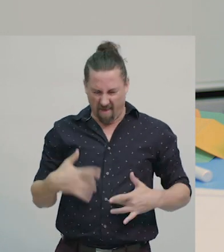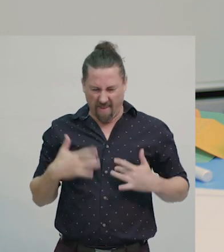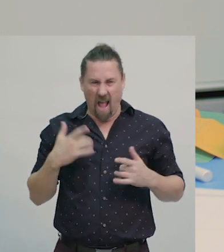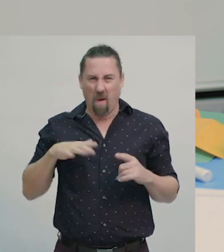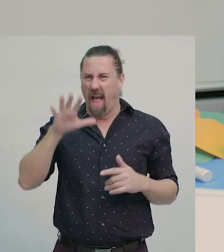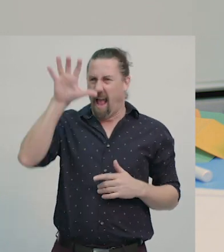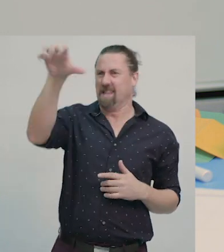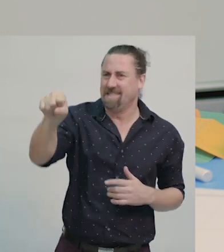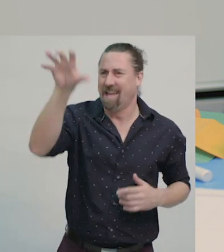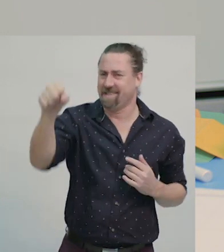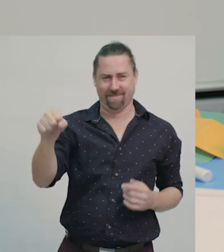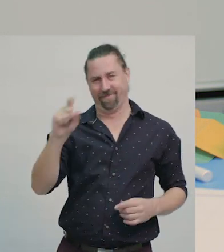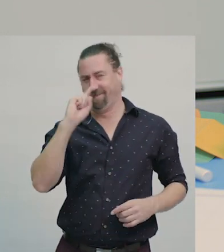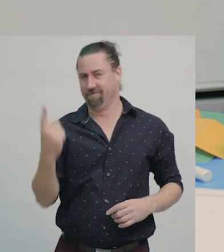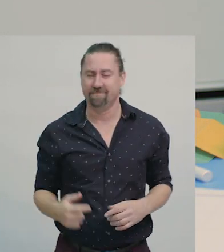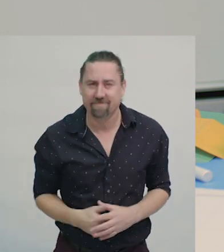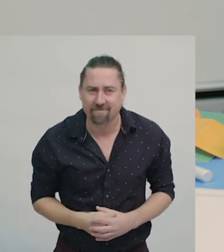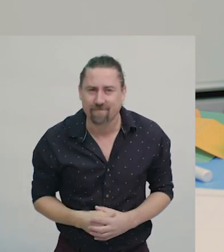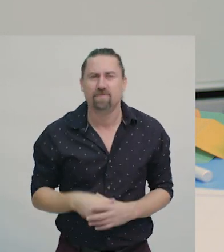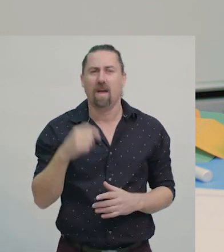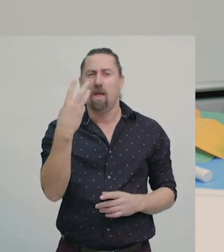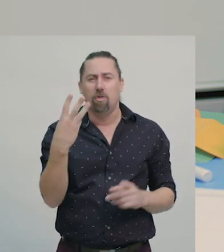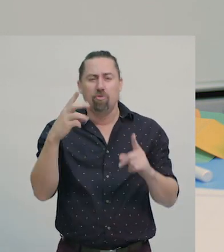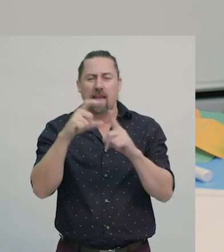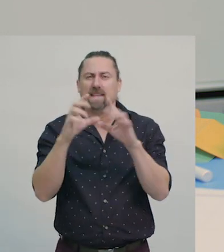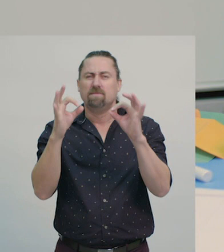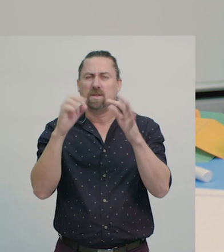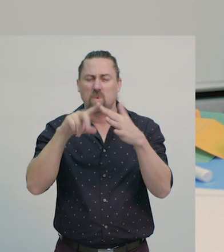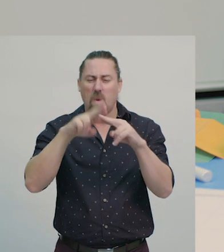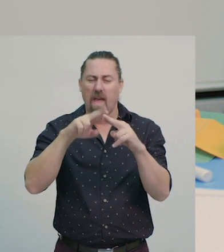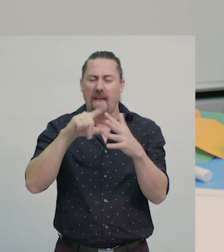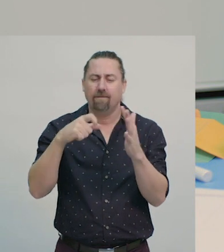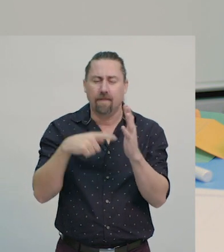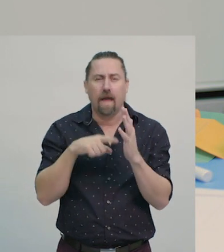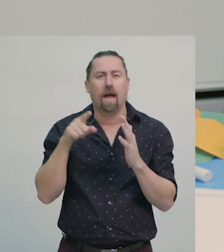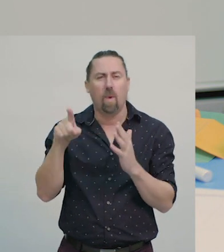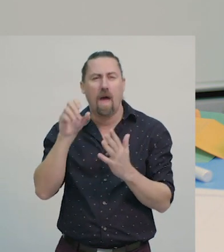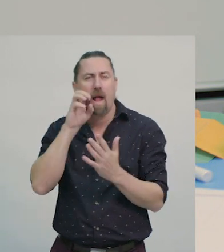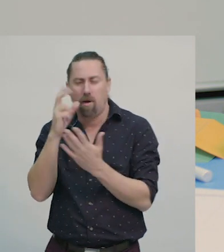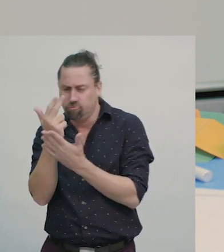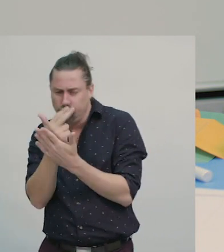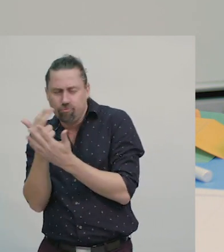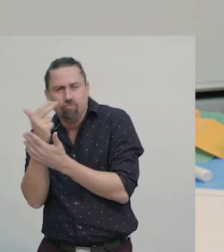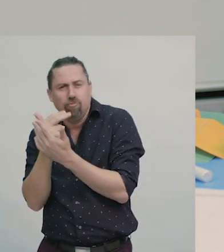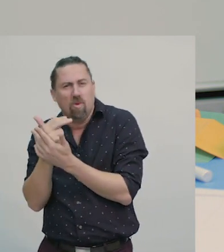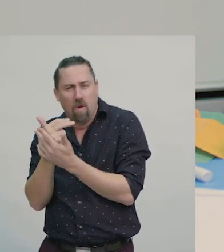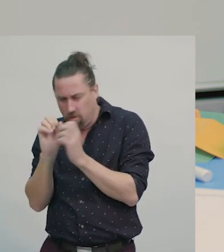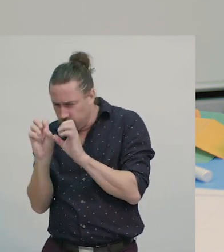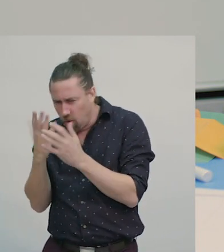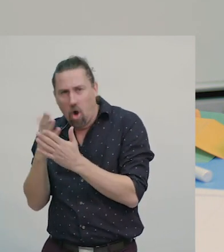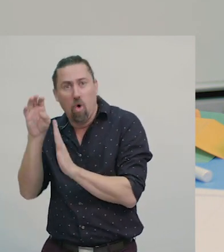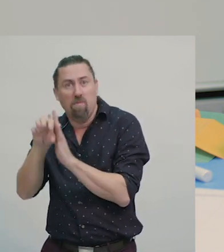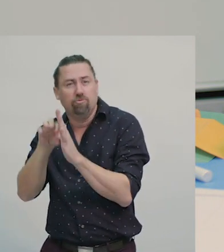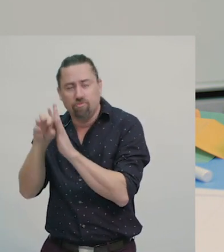out to touch it. These 3D special effects are designed by animators and illustrators. Before they are